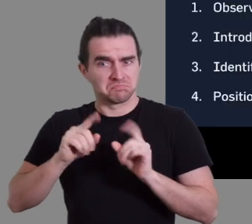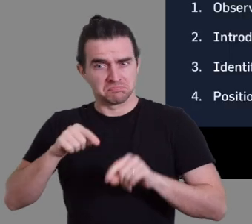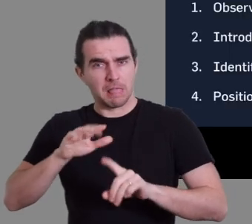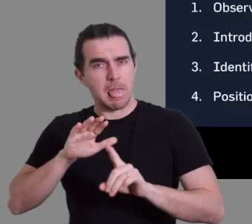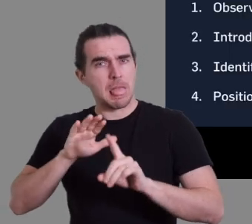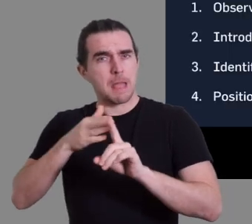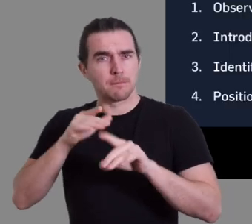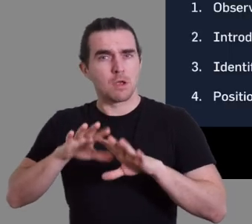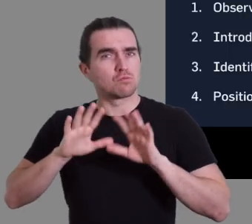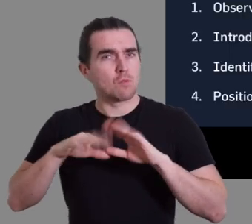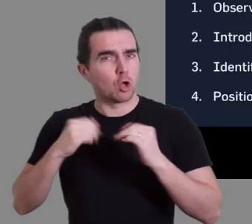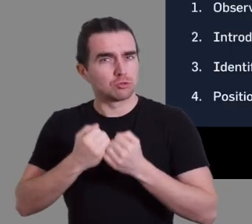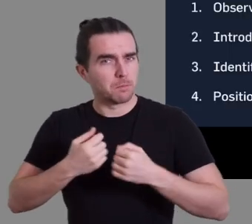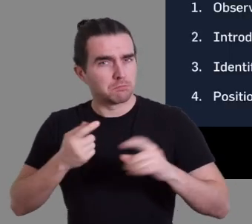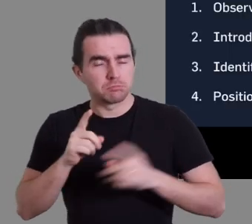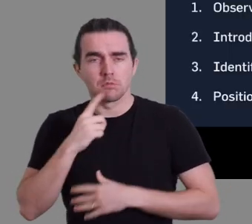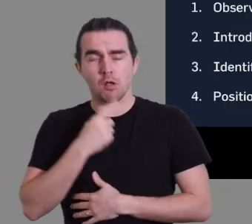Bish, yeah.